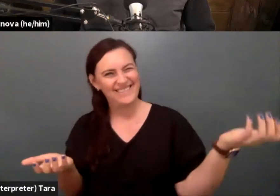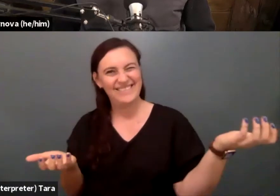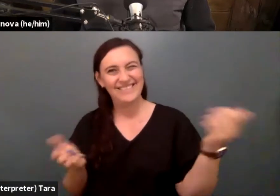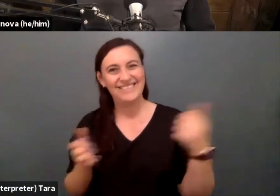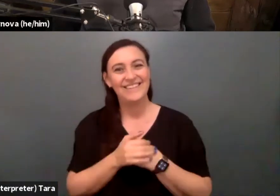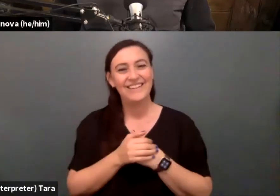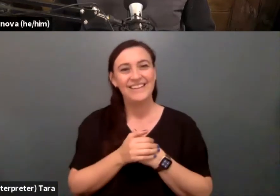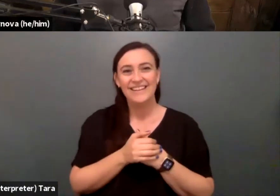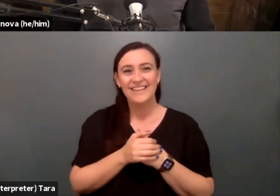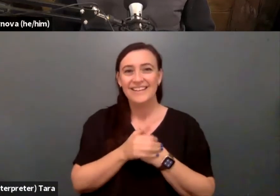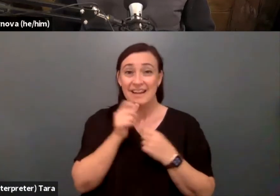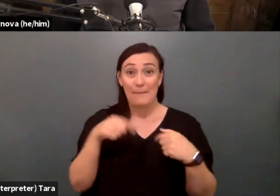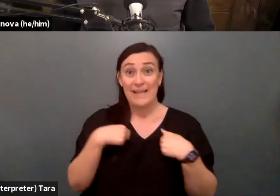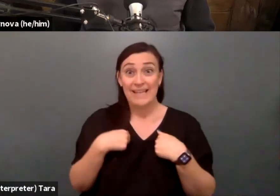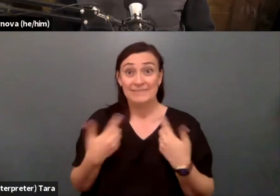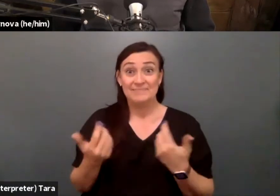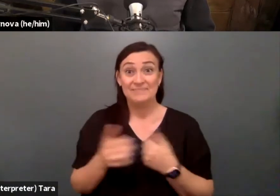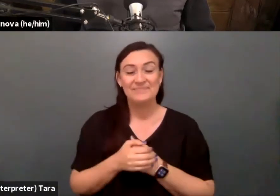Not me.